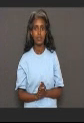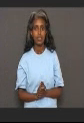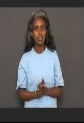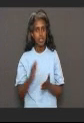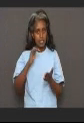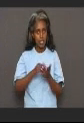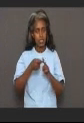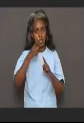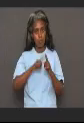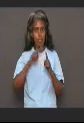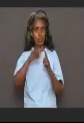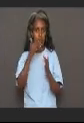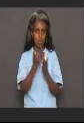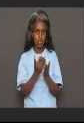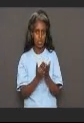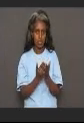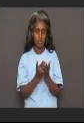Let's get back to our lesson.